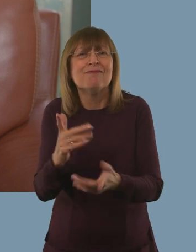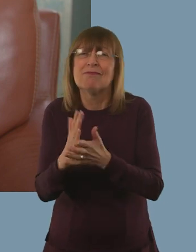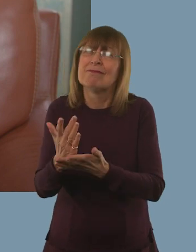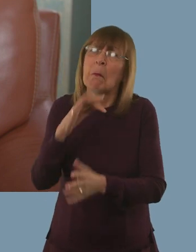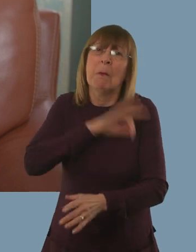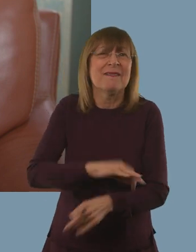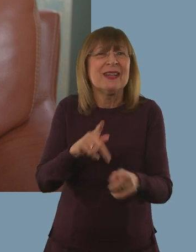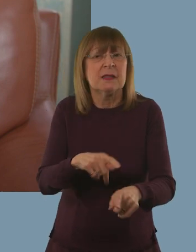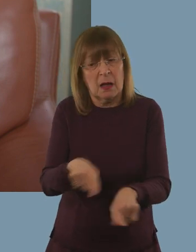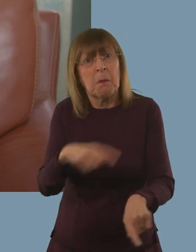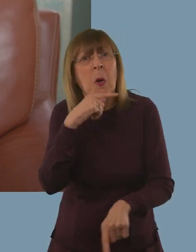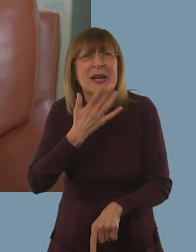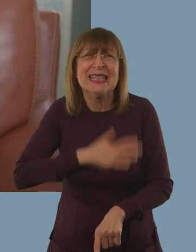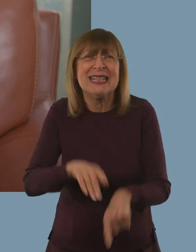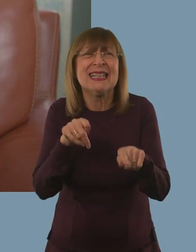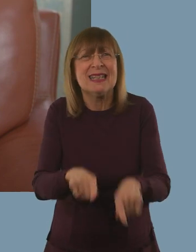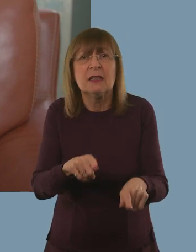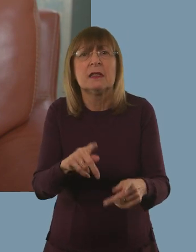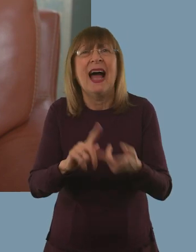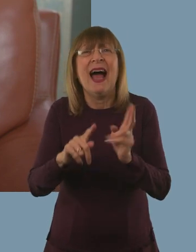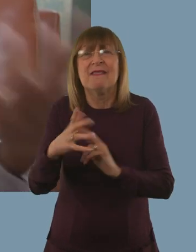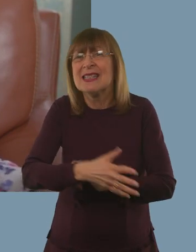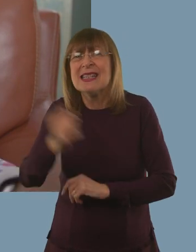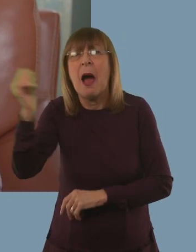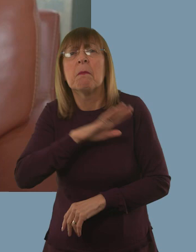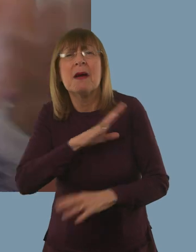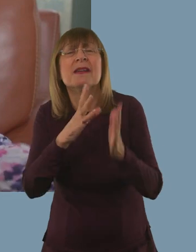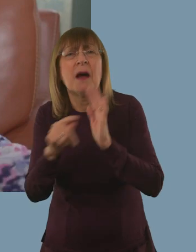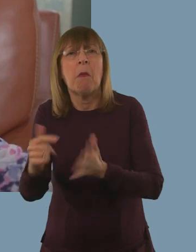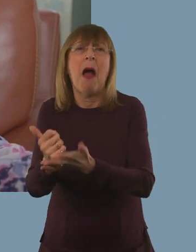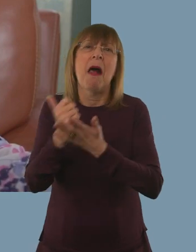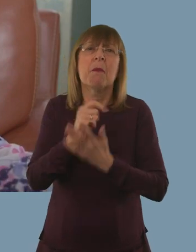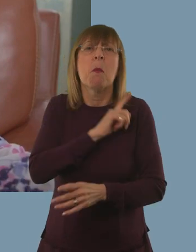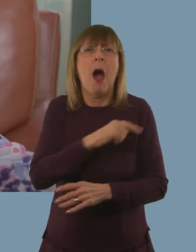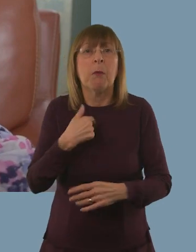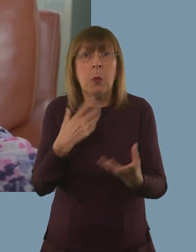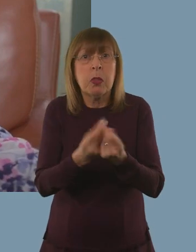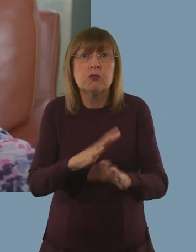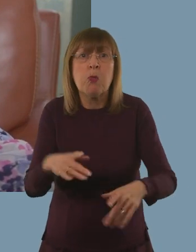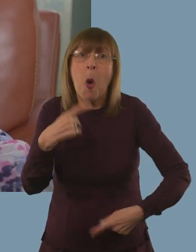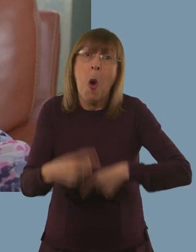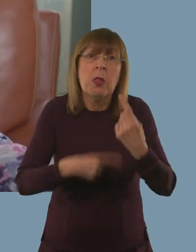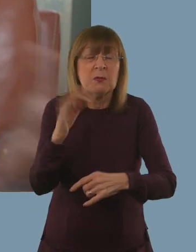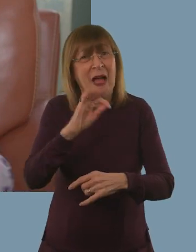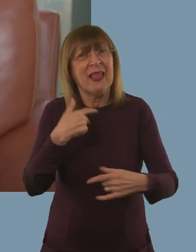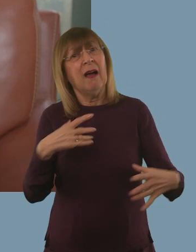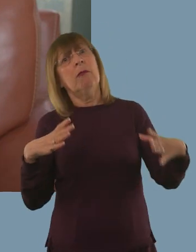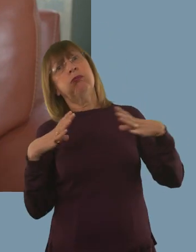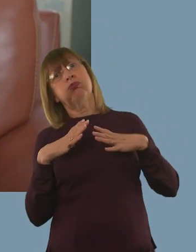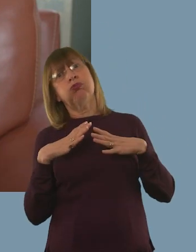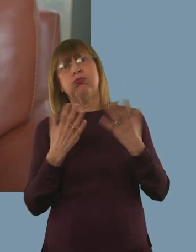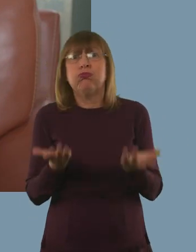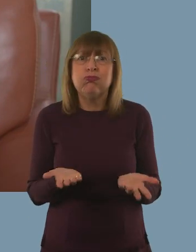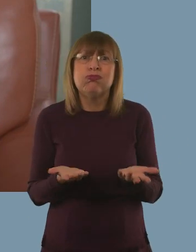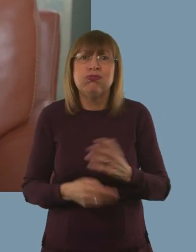lot because the boys need that. If they take them away to the park, for example, that helps because I think because I'm